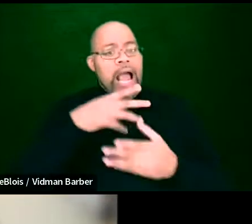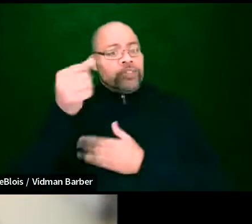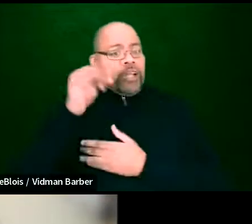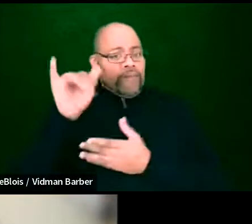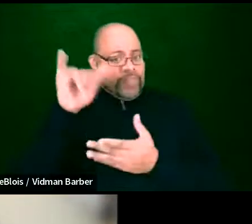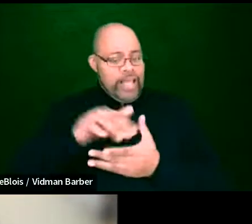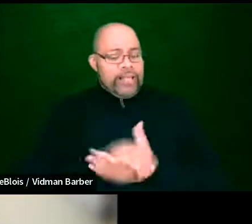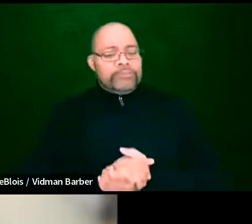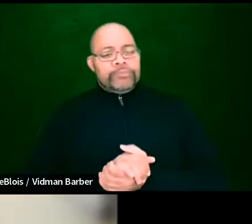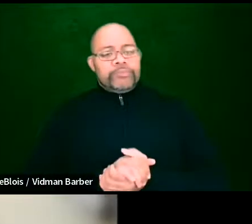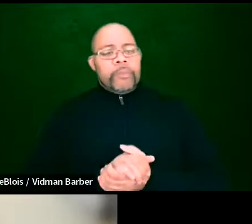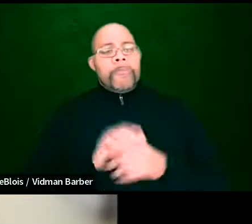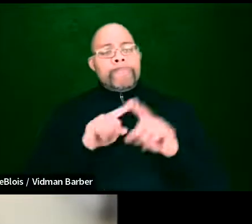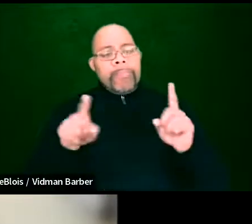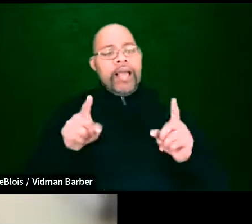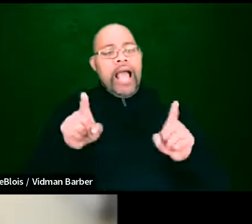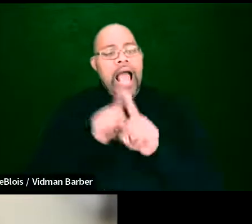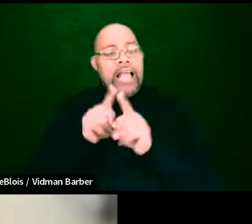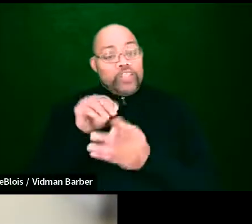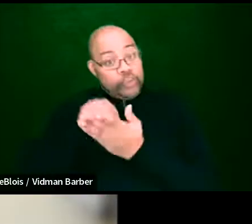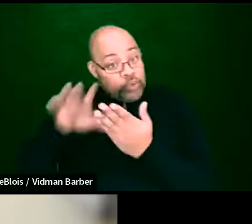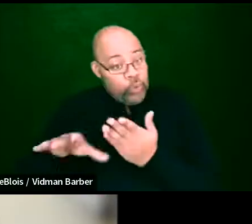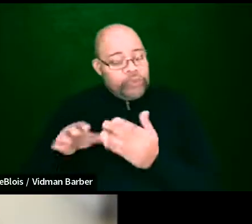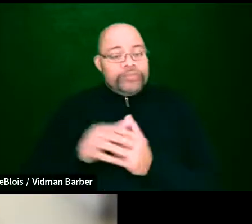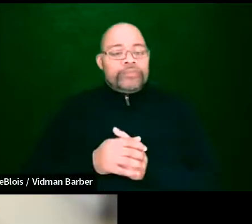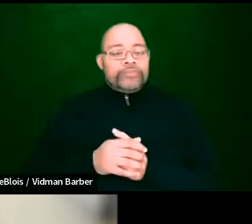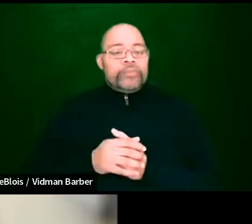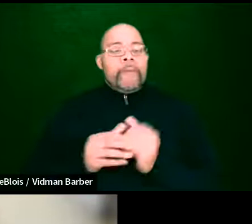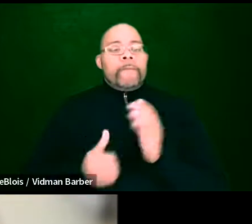of that. But as a student, it's